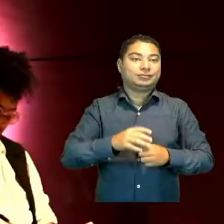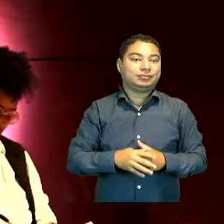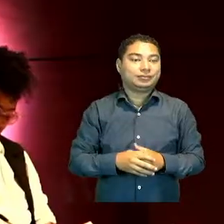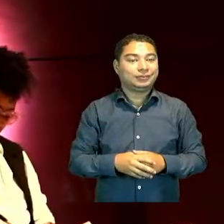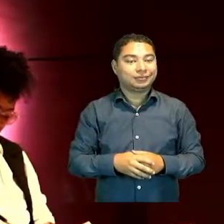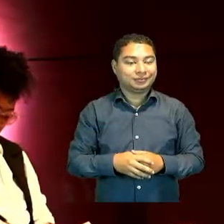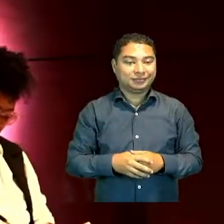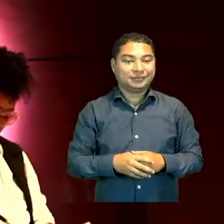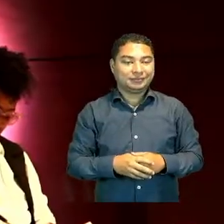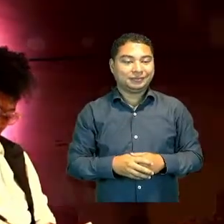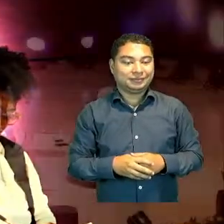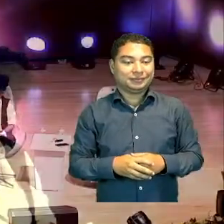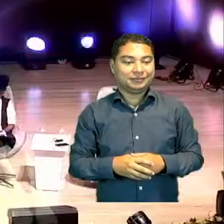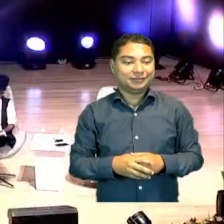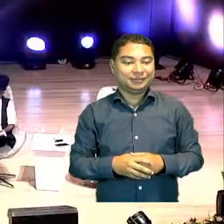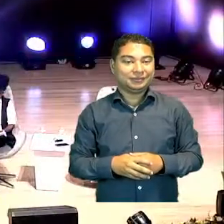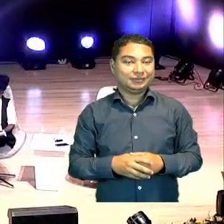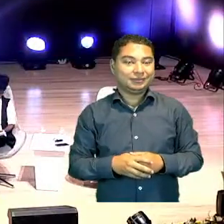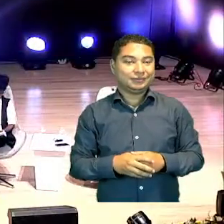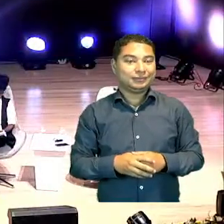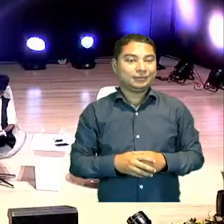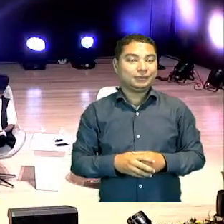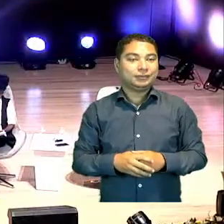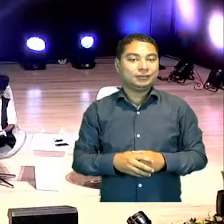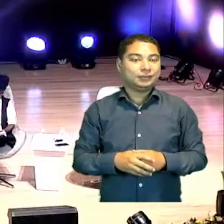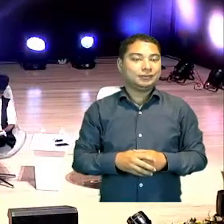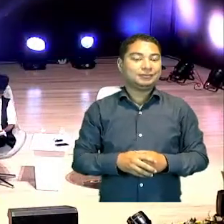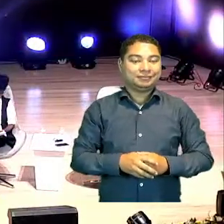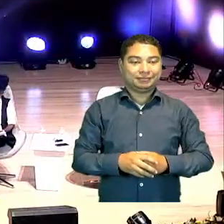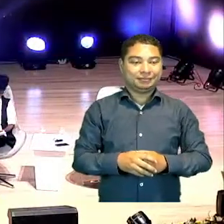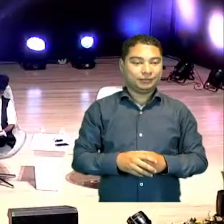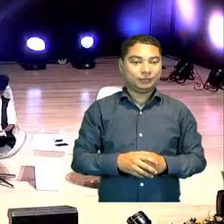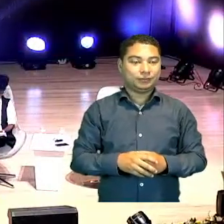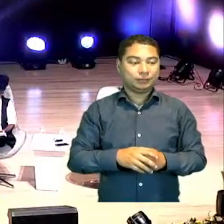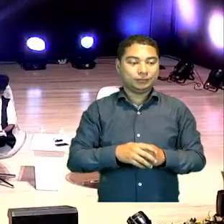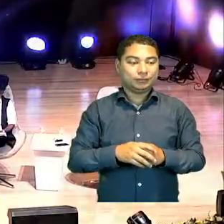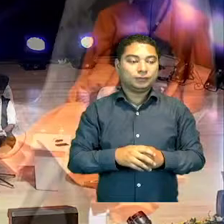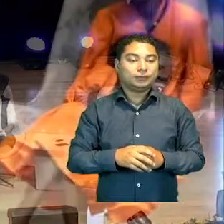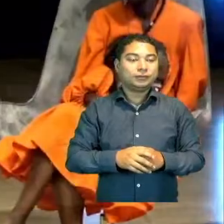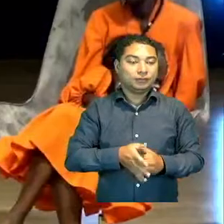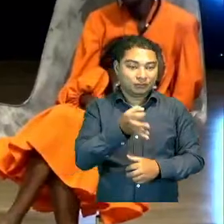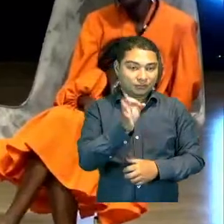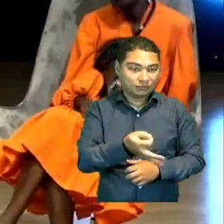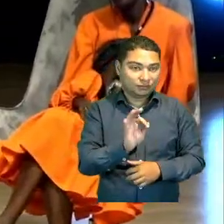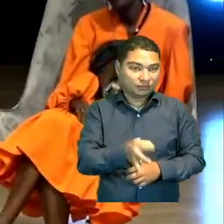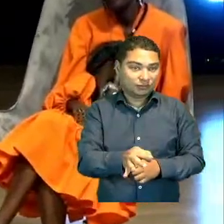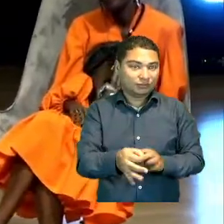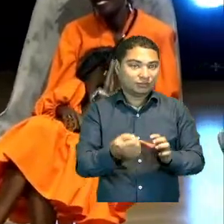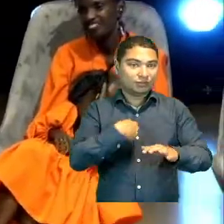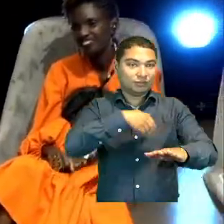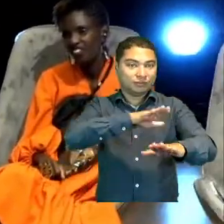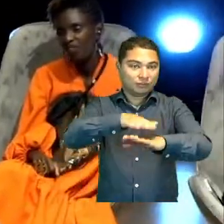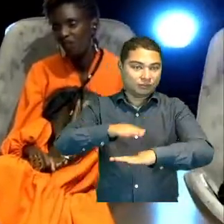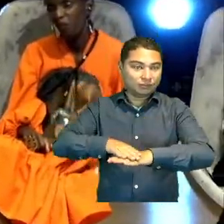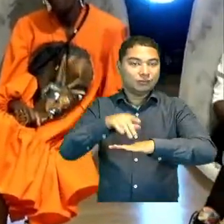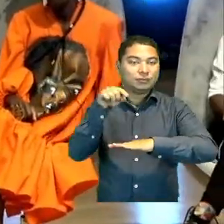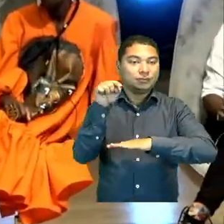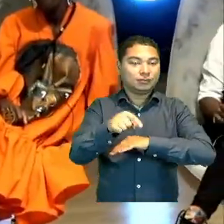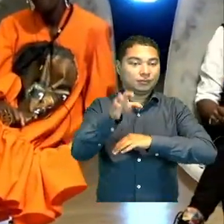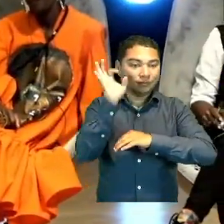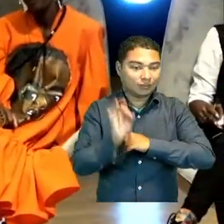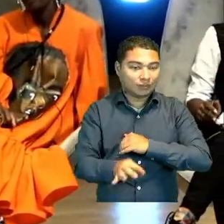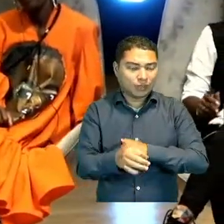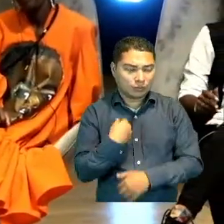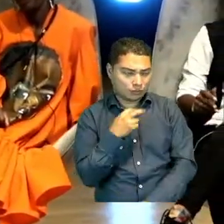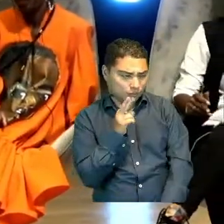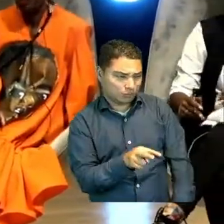6'3". And I love when they, you know why I always say that?